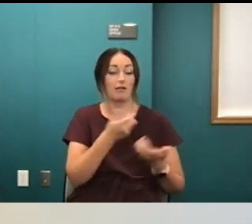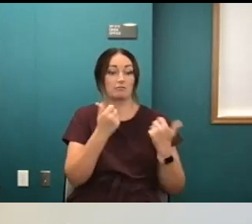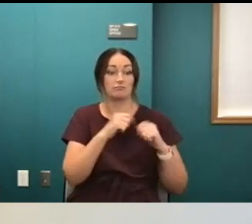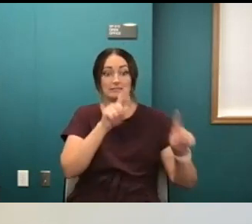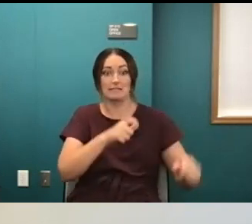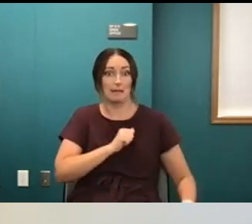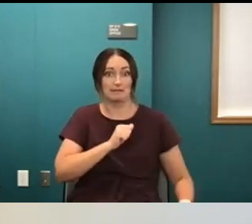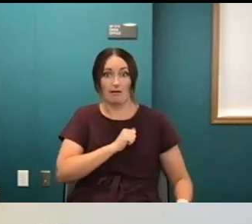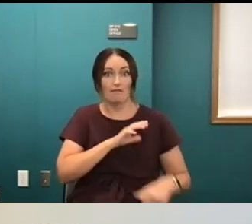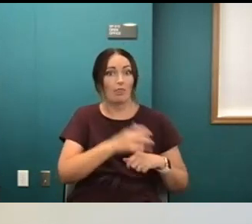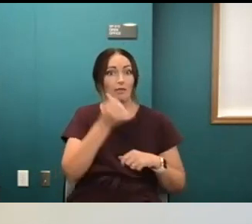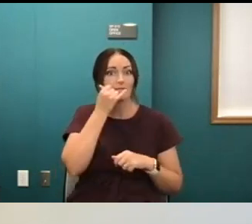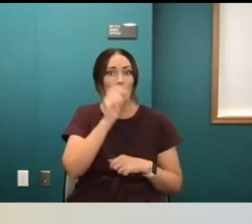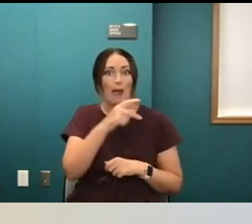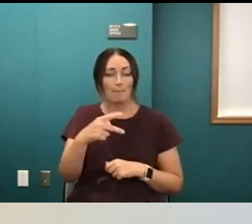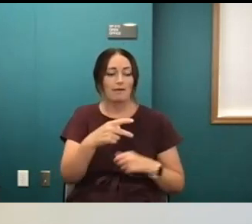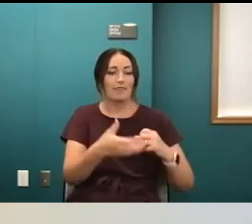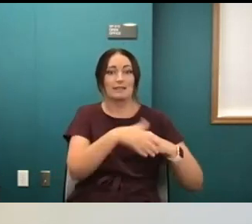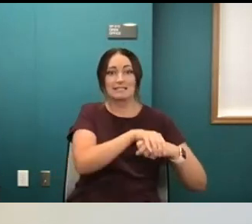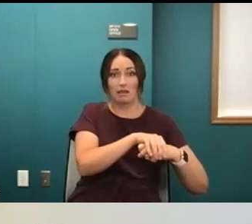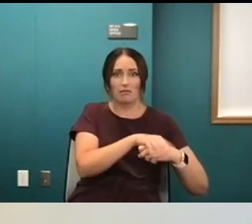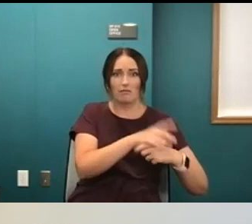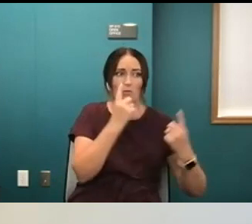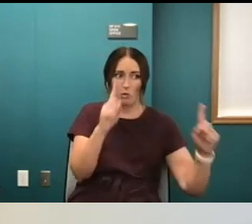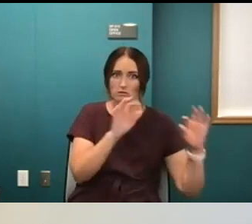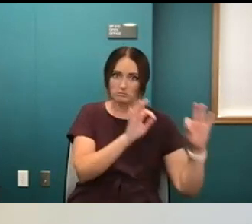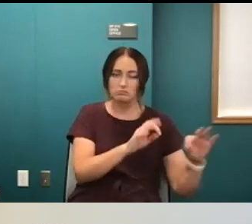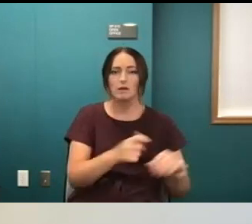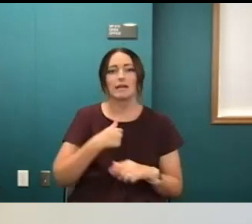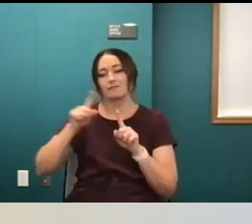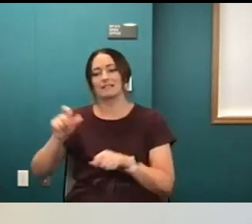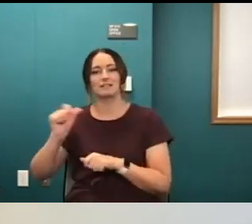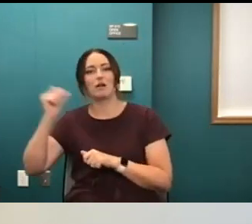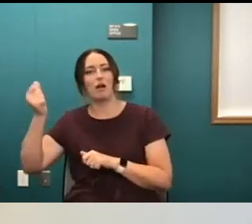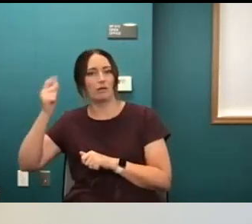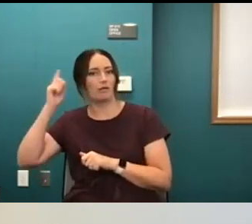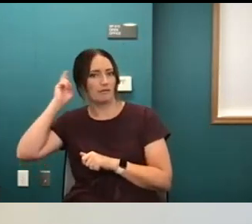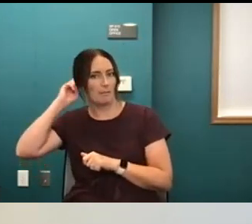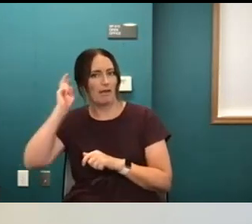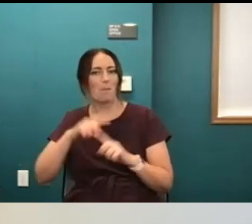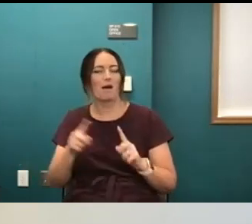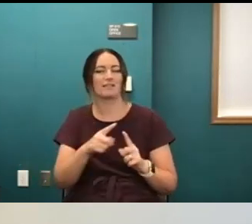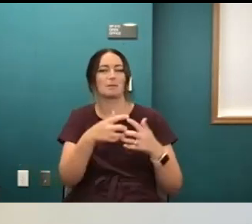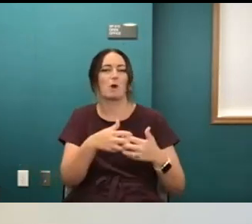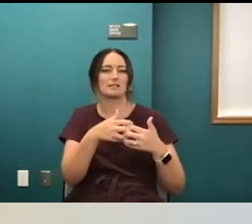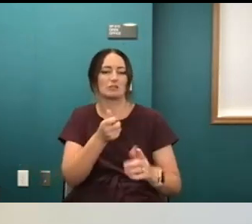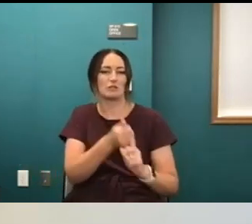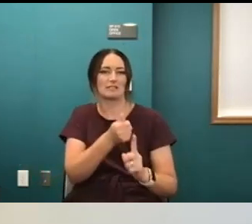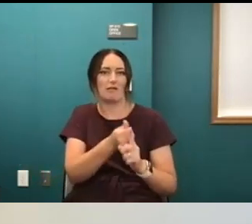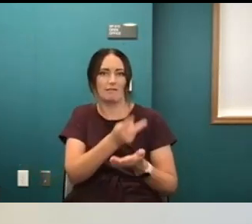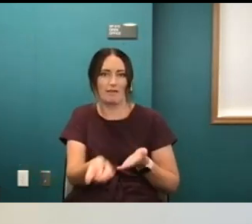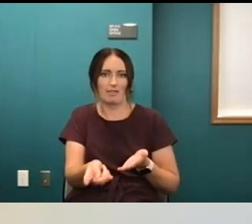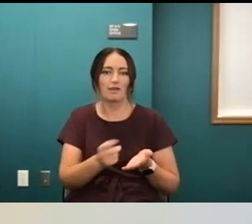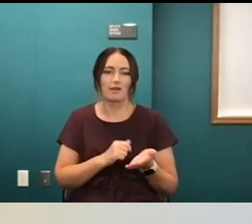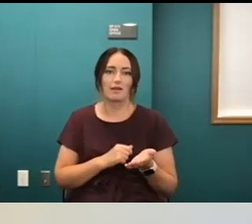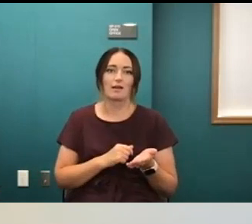and both of the sleeves work just fine. And I've tested it on the other implant, so it's a processor that's failing. So, anyways,